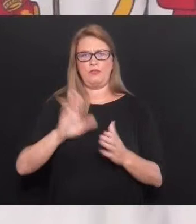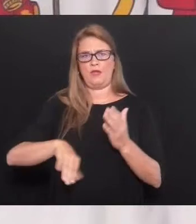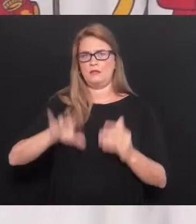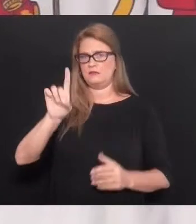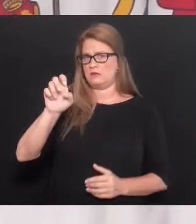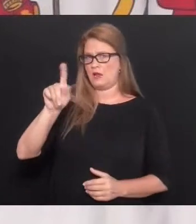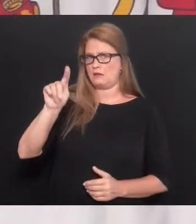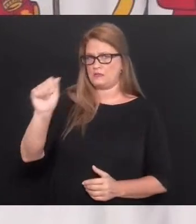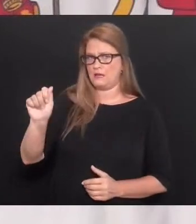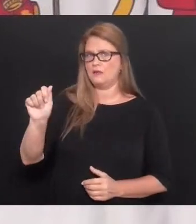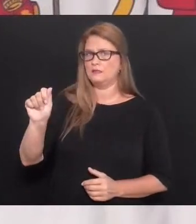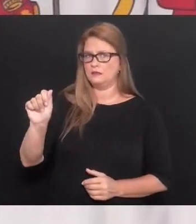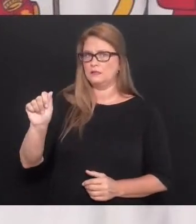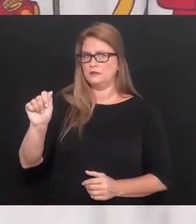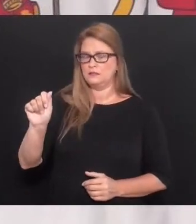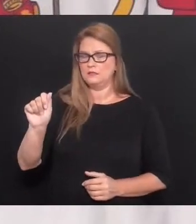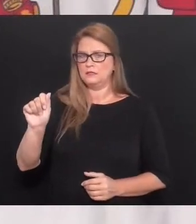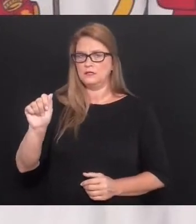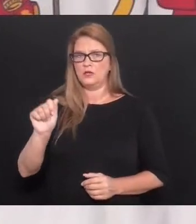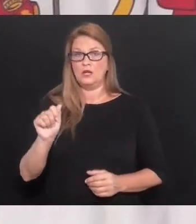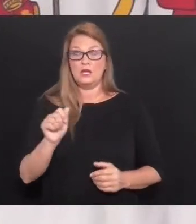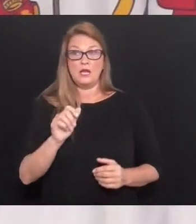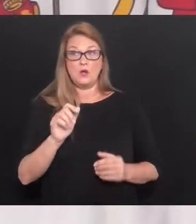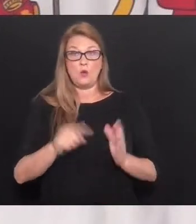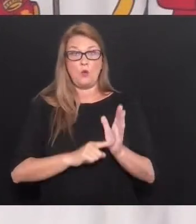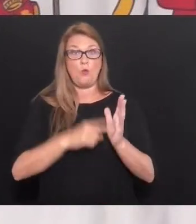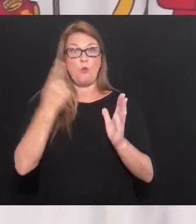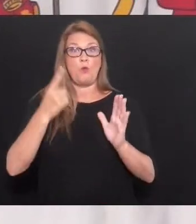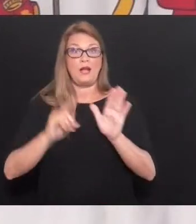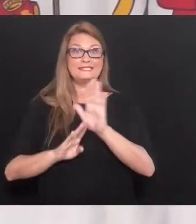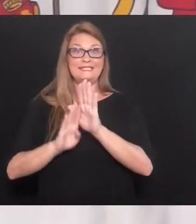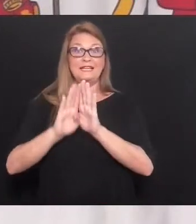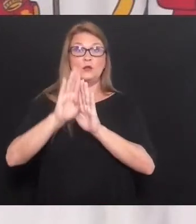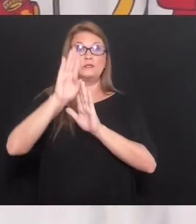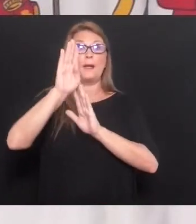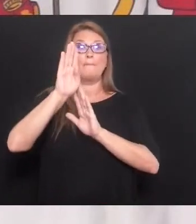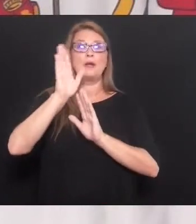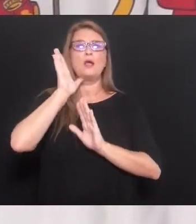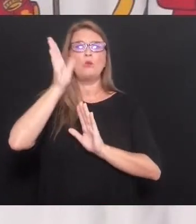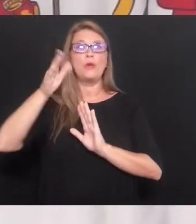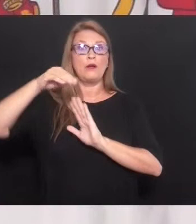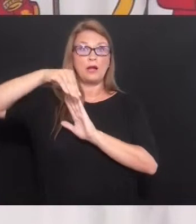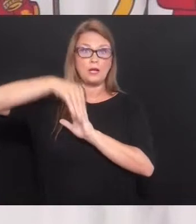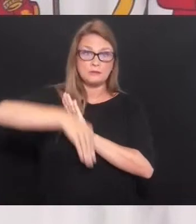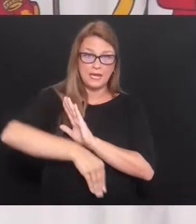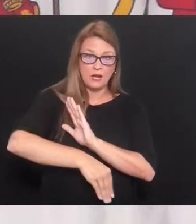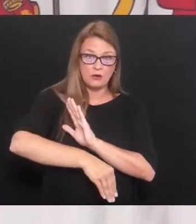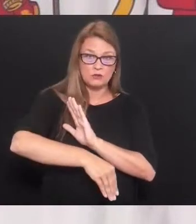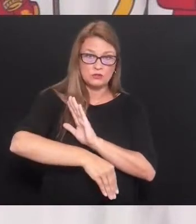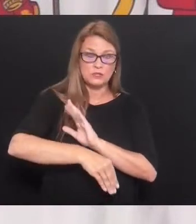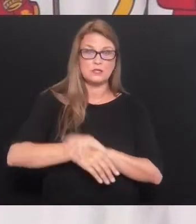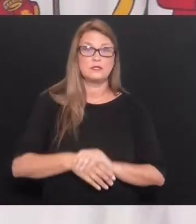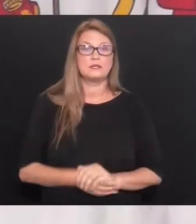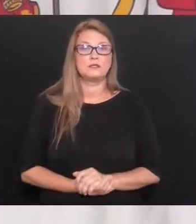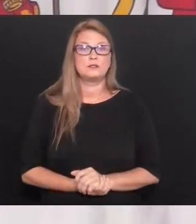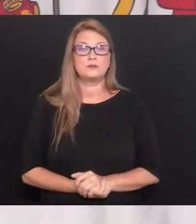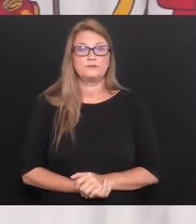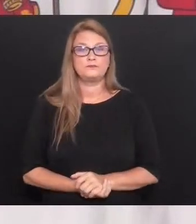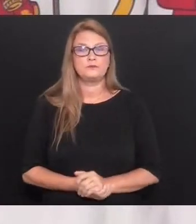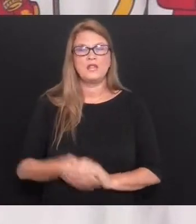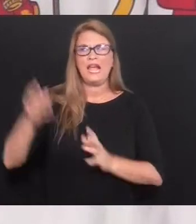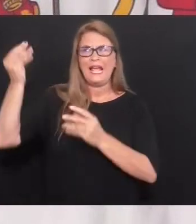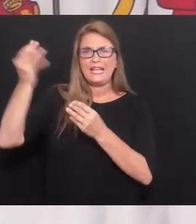that how fast that it could, after it surged, it could come down. He told me lots and lots of